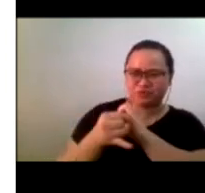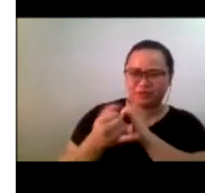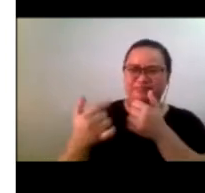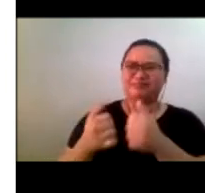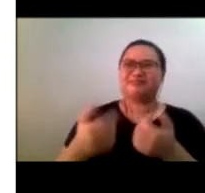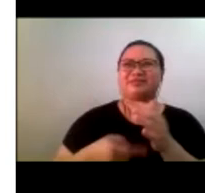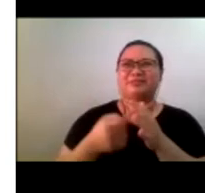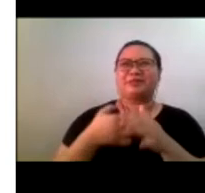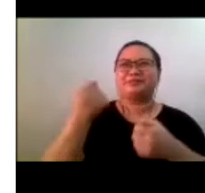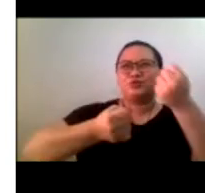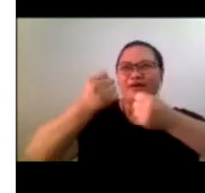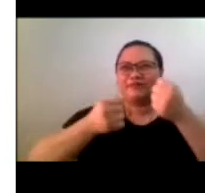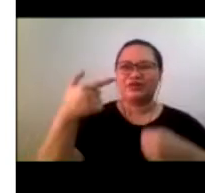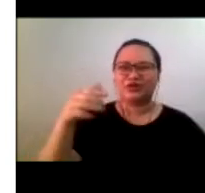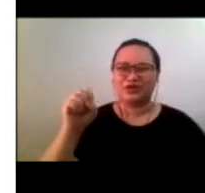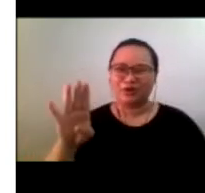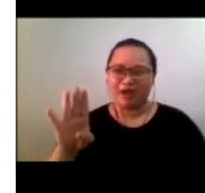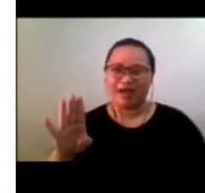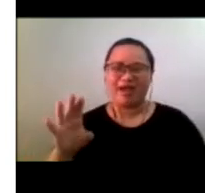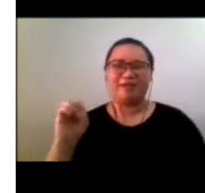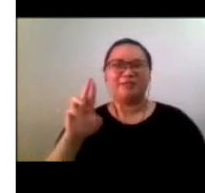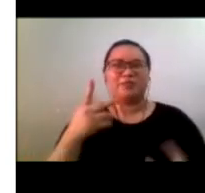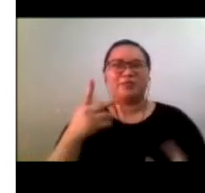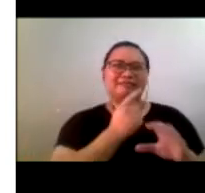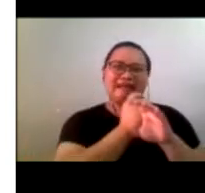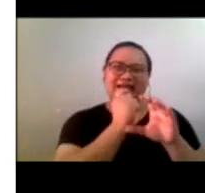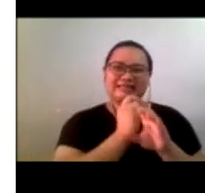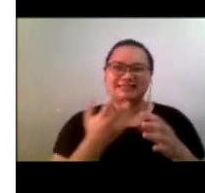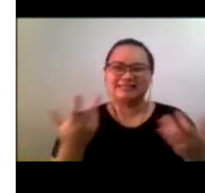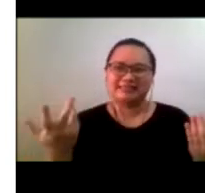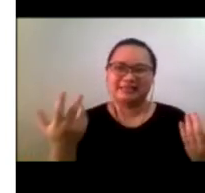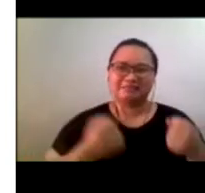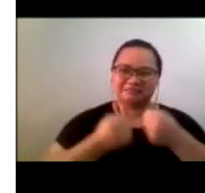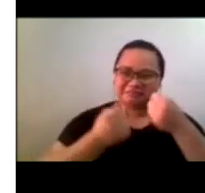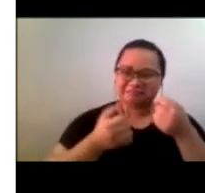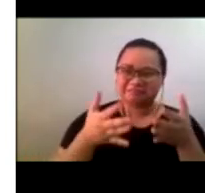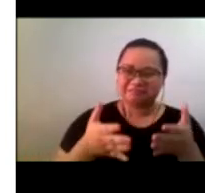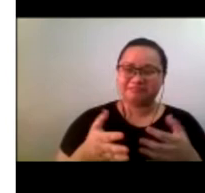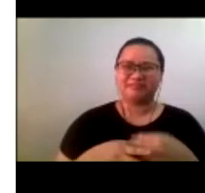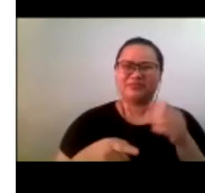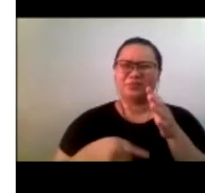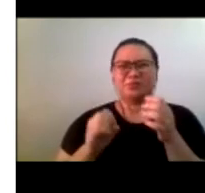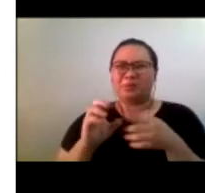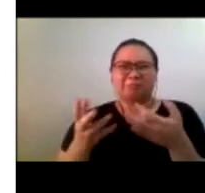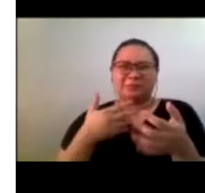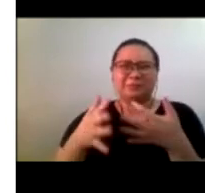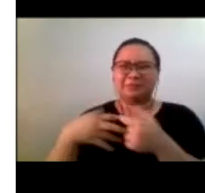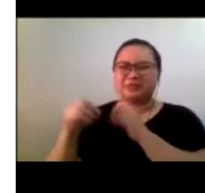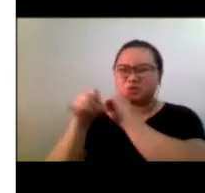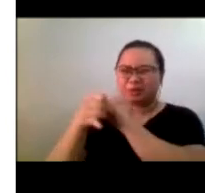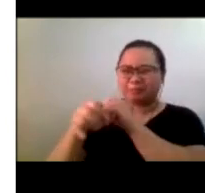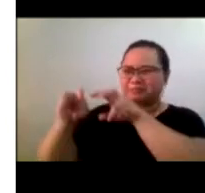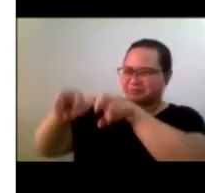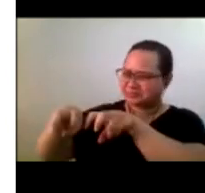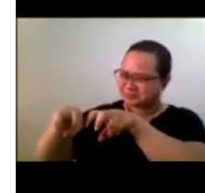the taxi driver, or sometimes someone you sit beside with in the jeepney. And there are just